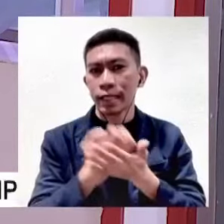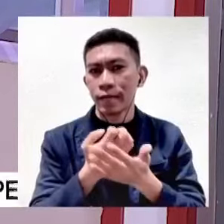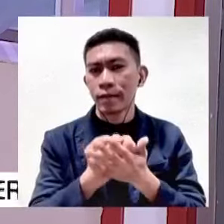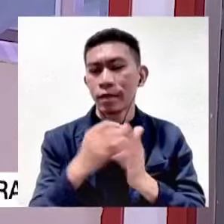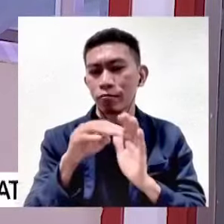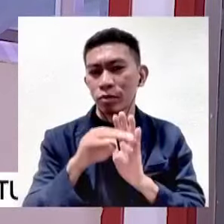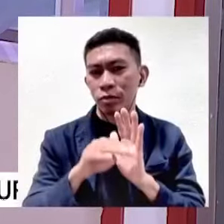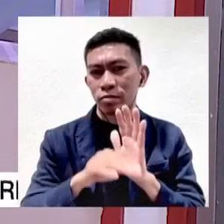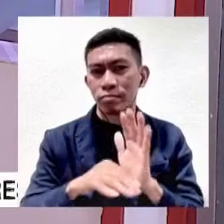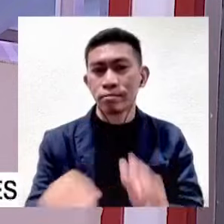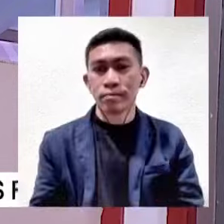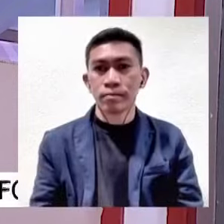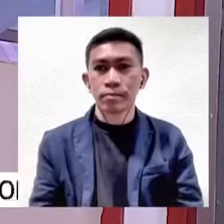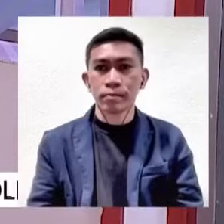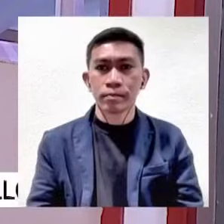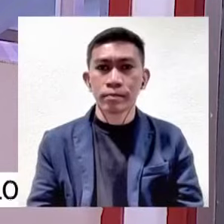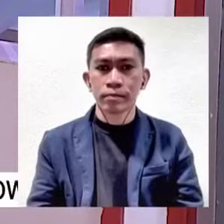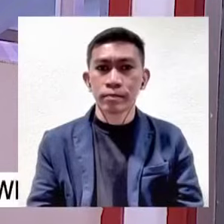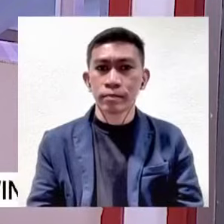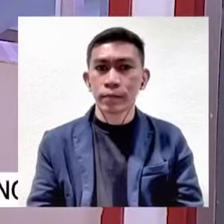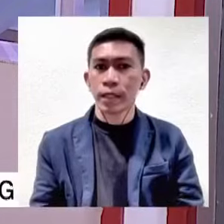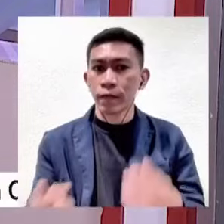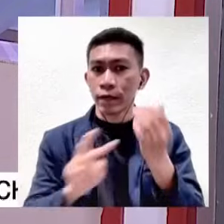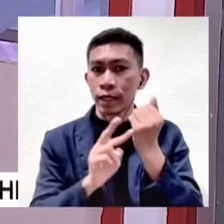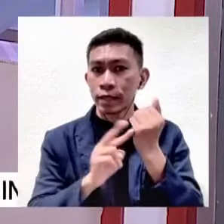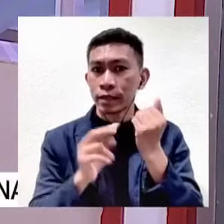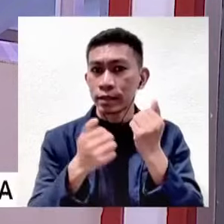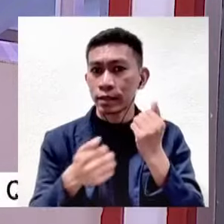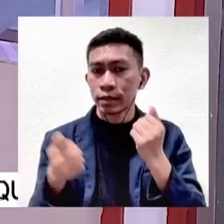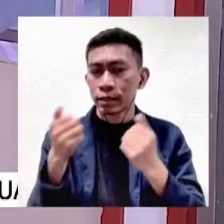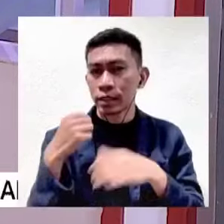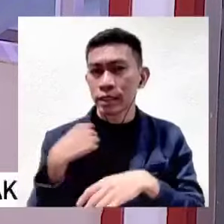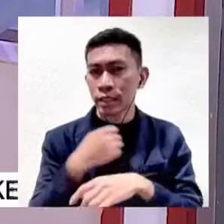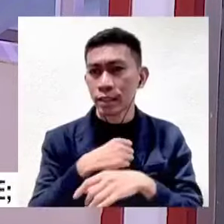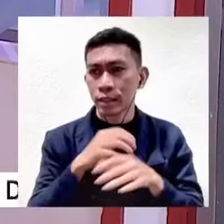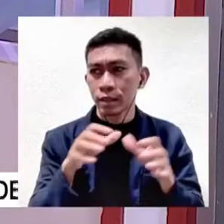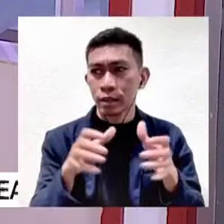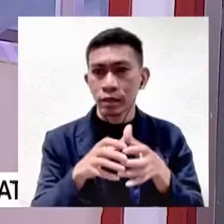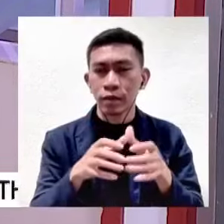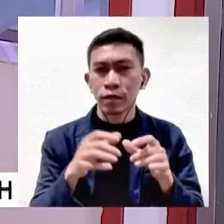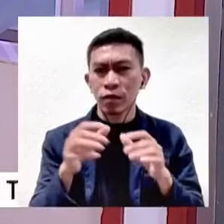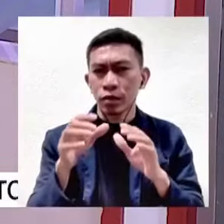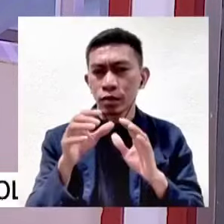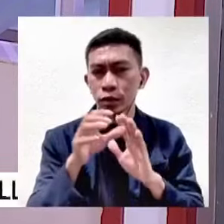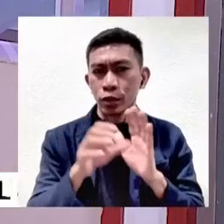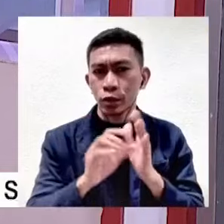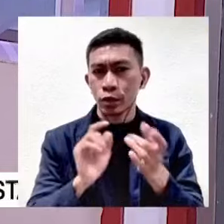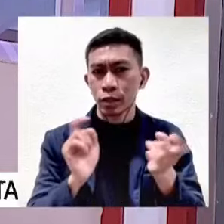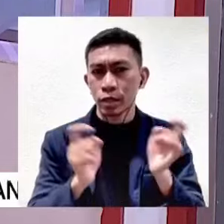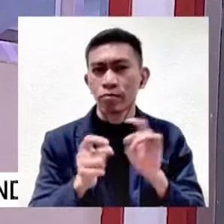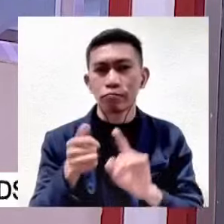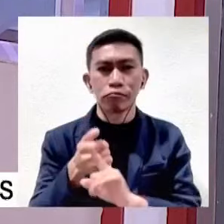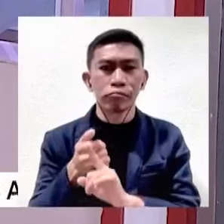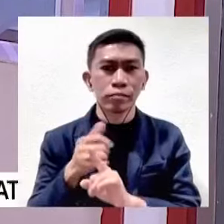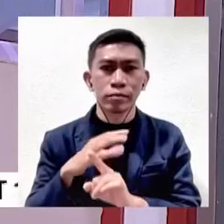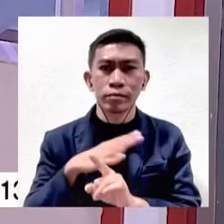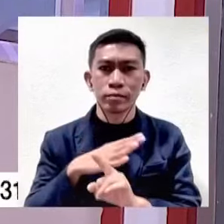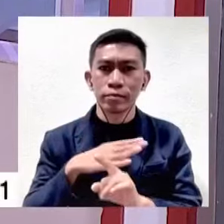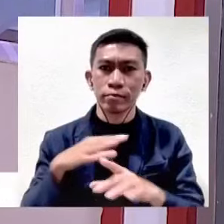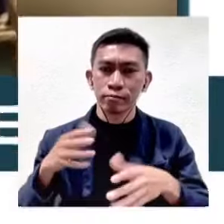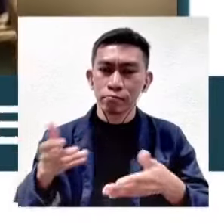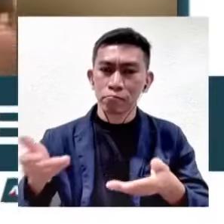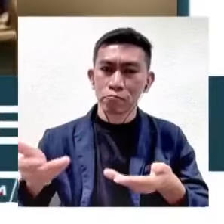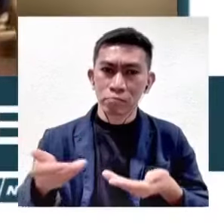vice chairperson of the Senate panel on constitutional amendments, meanwhile, says he is open to amending the economic provisions of the